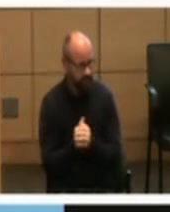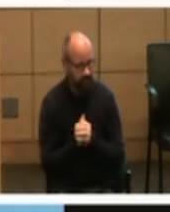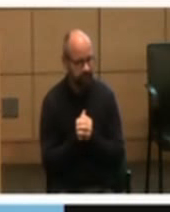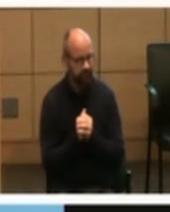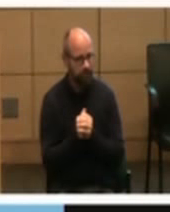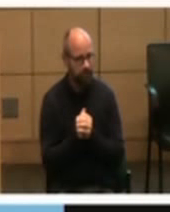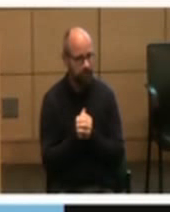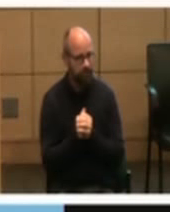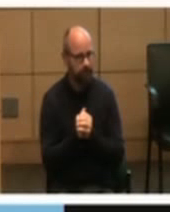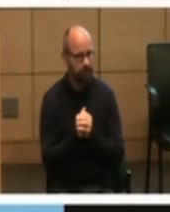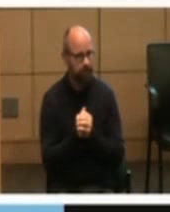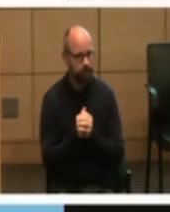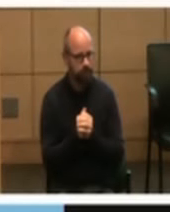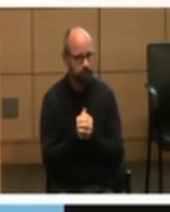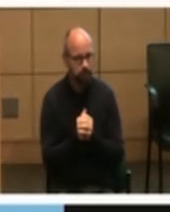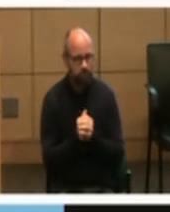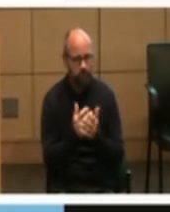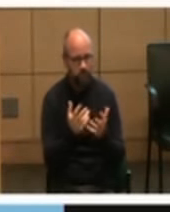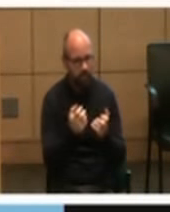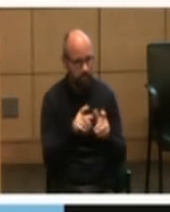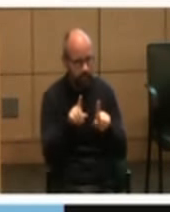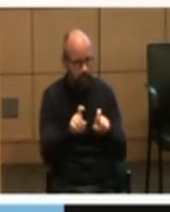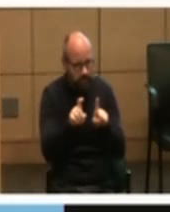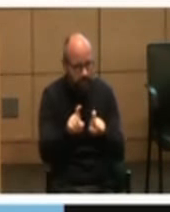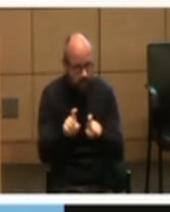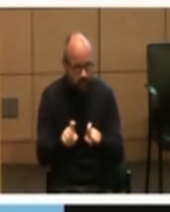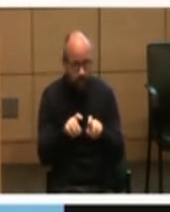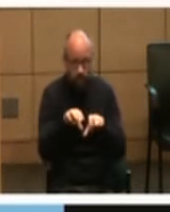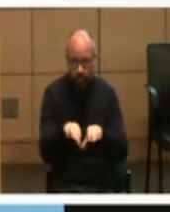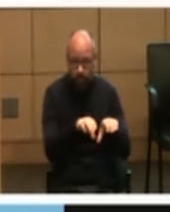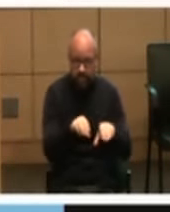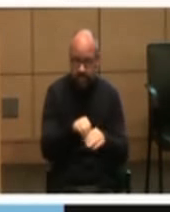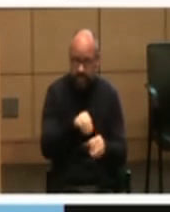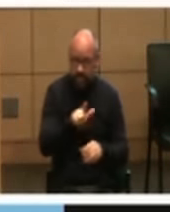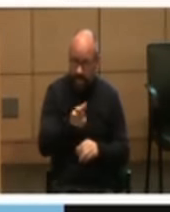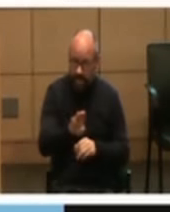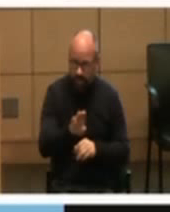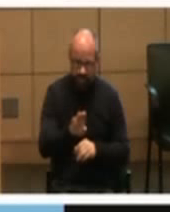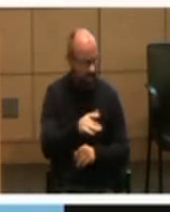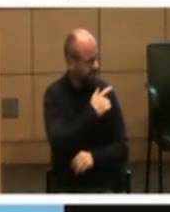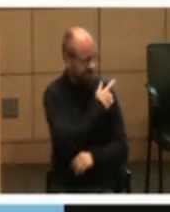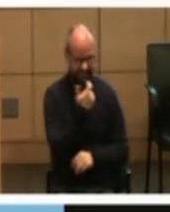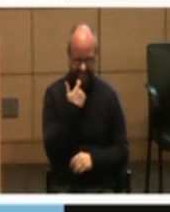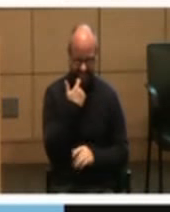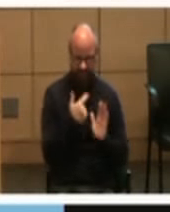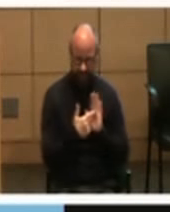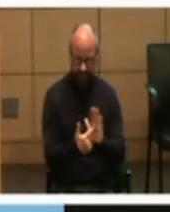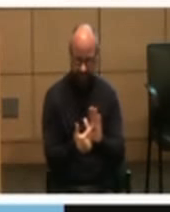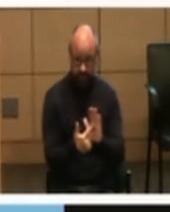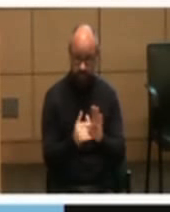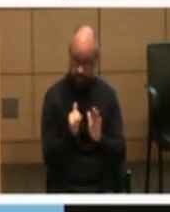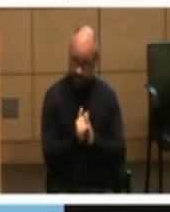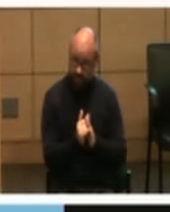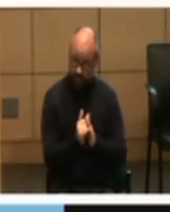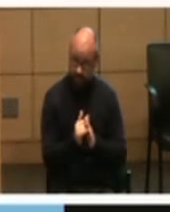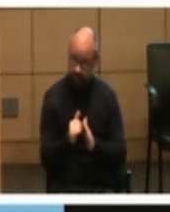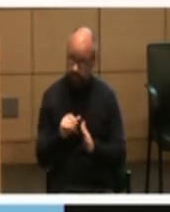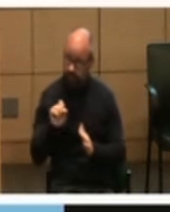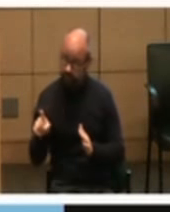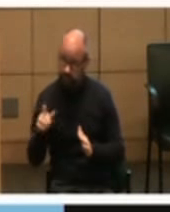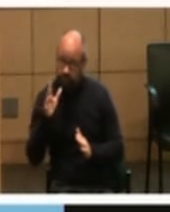see if that performance in the laboratory measure that I just presented corresponded to